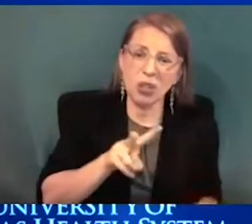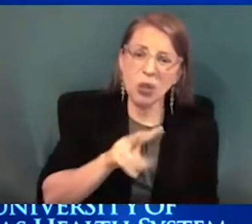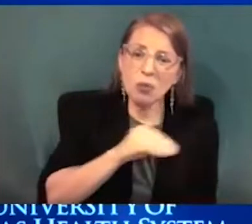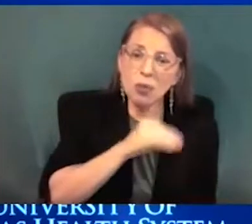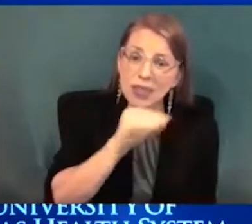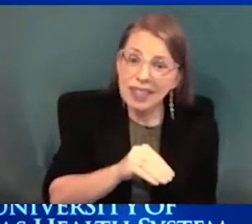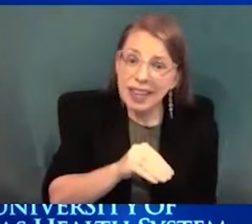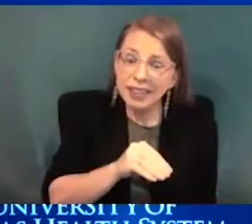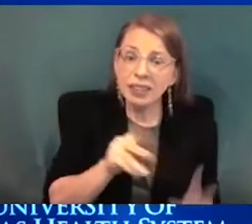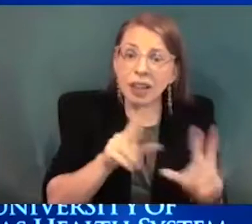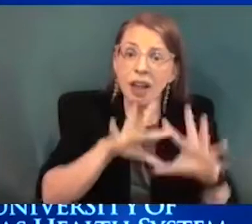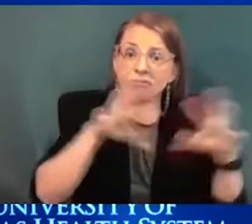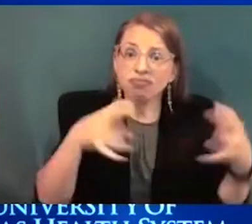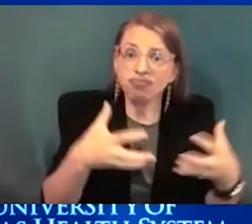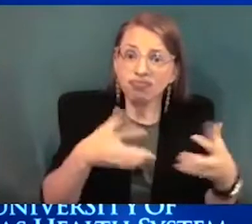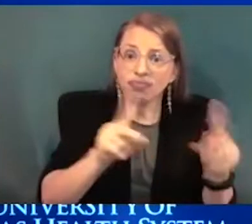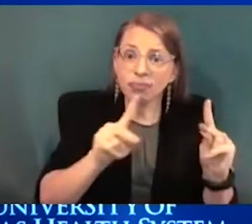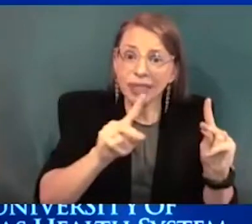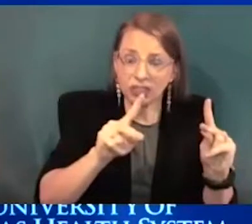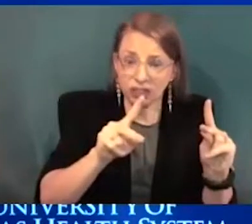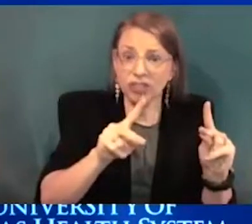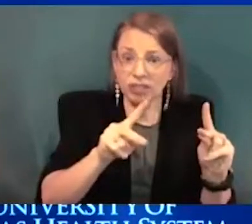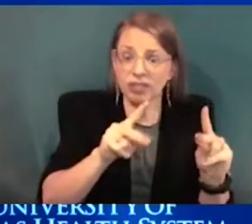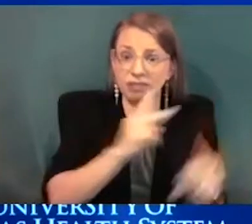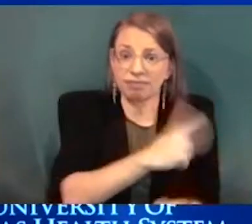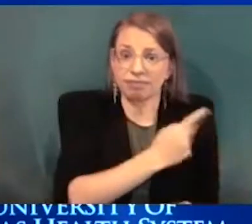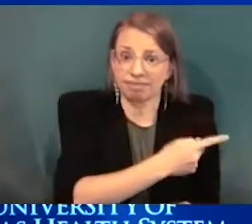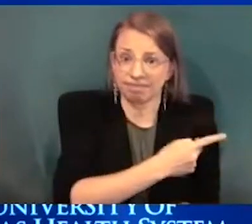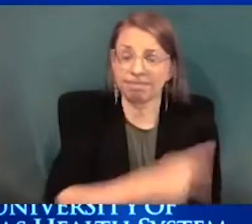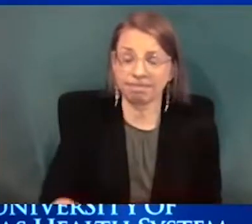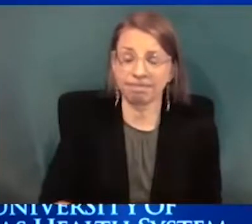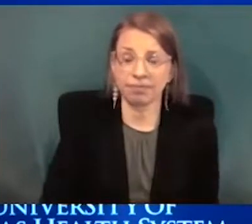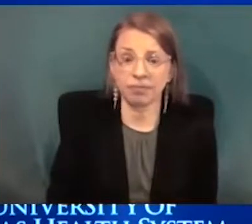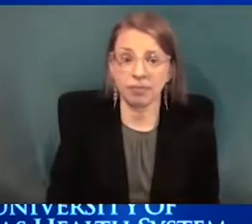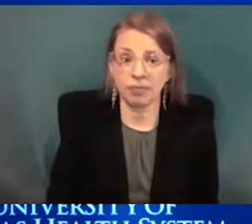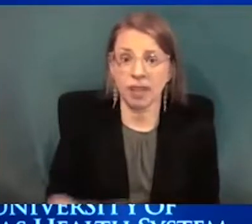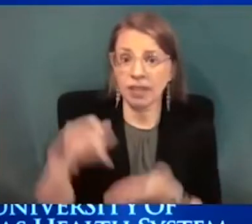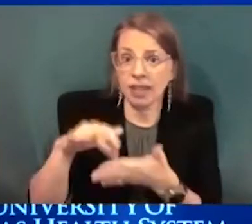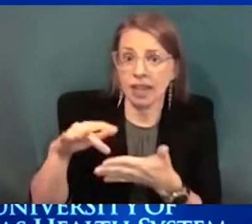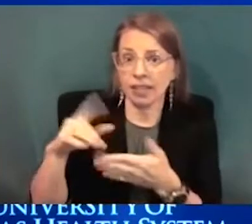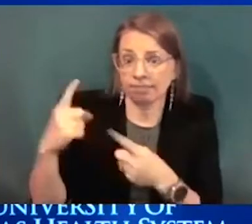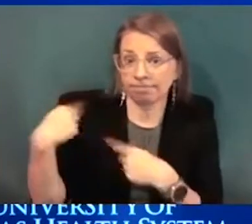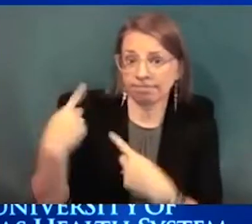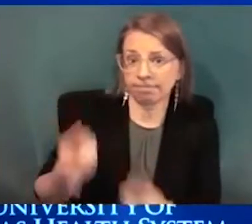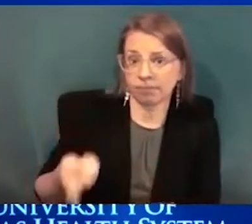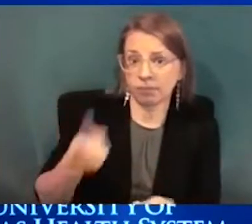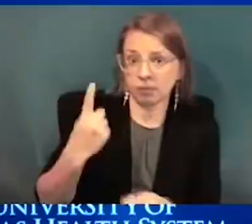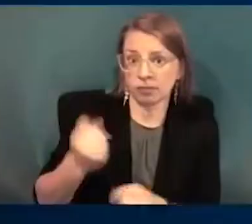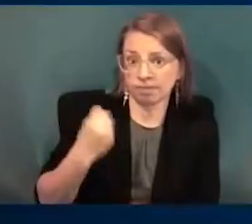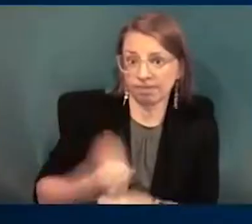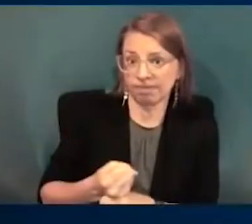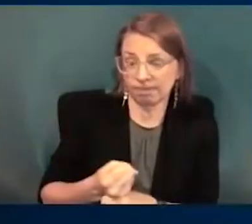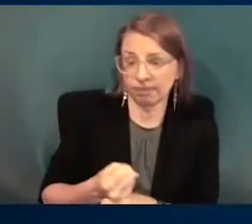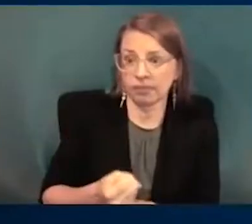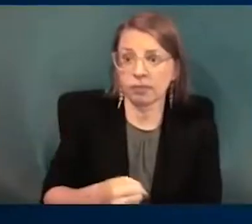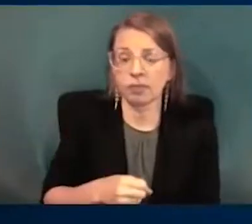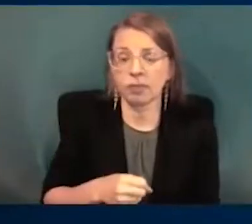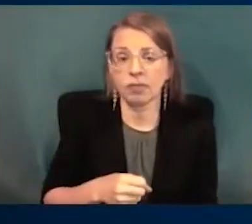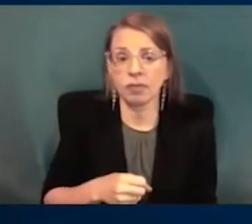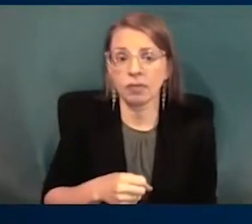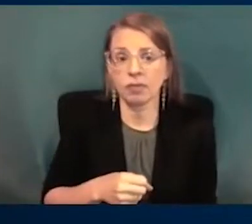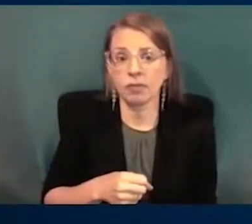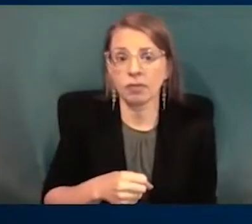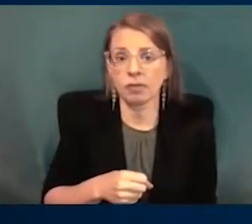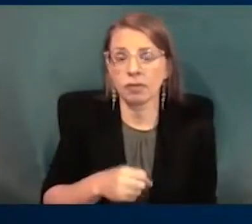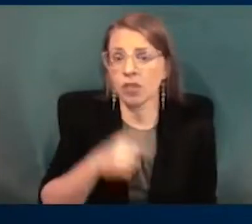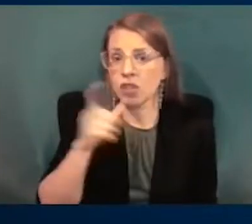at least based on some athlete studies that have come out over the last year or so. So Hawk, I'm thinking it shouldn't slow down the